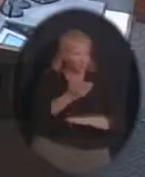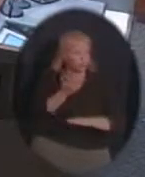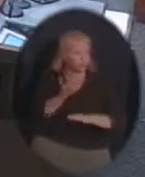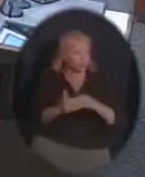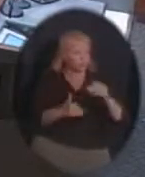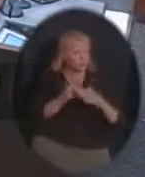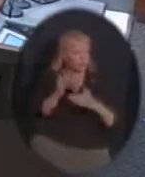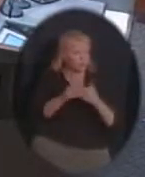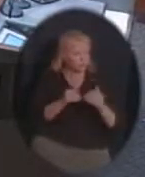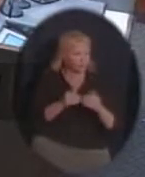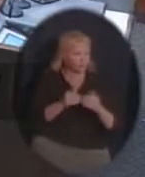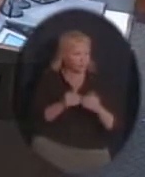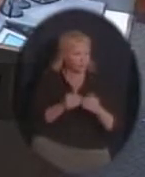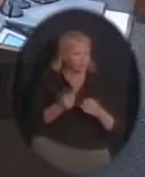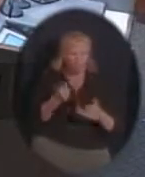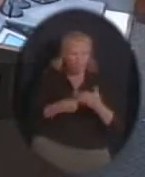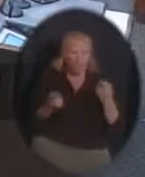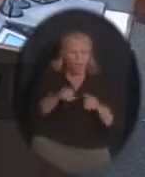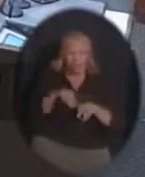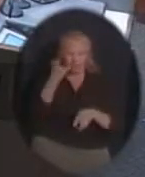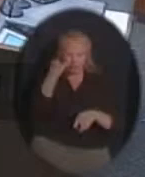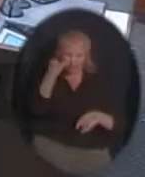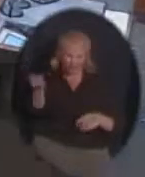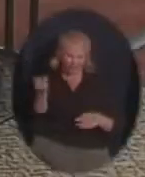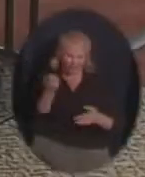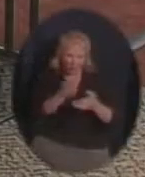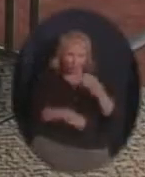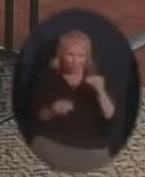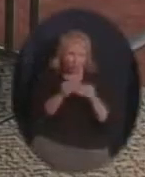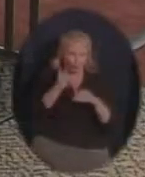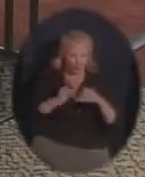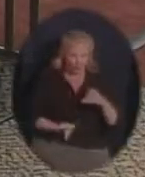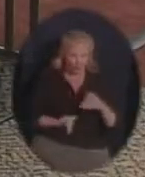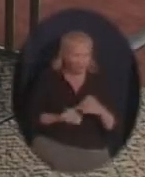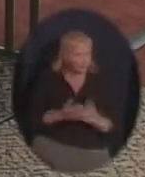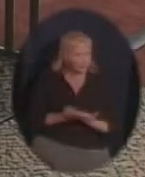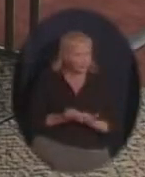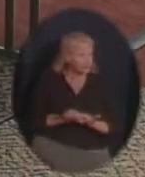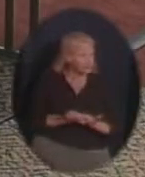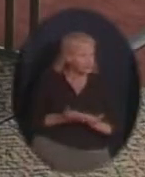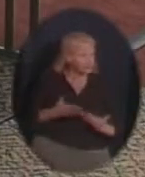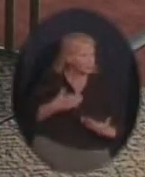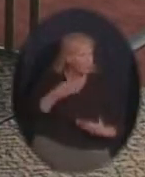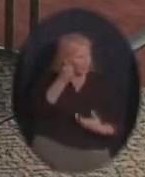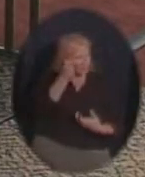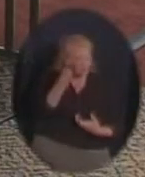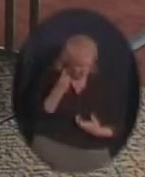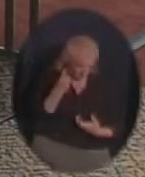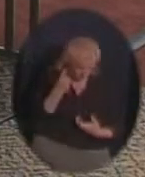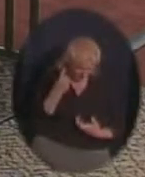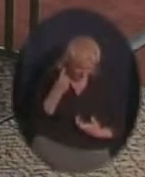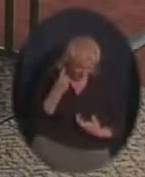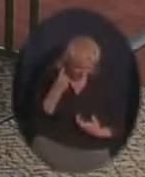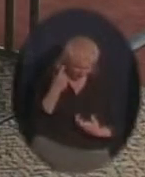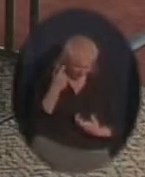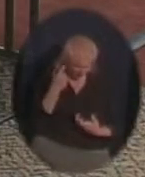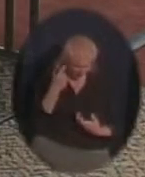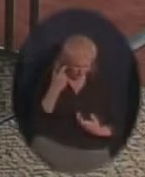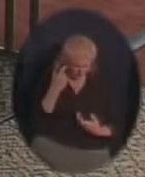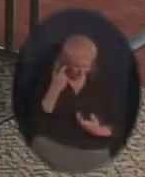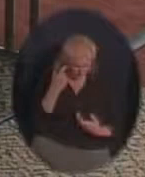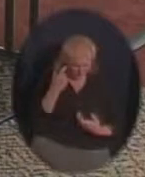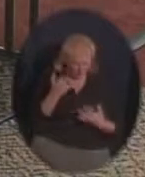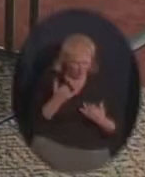than what's projected, what would happen? It's my understanding from talking with consultants and the folks at the city that this